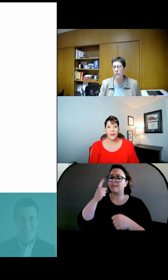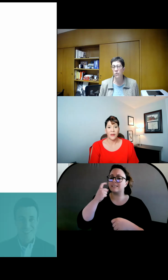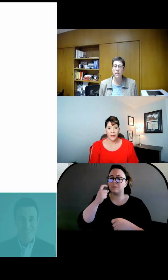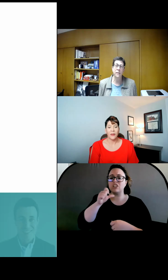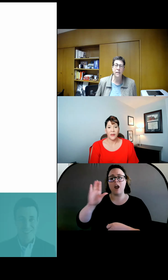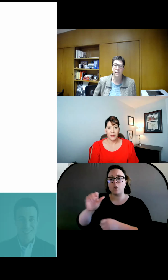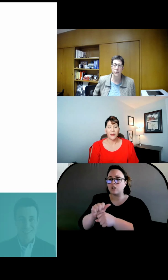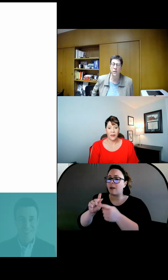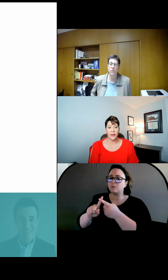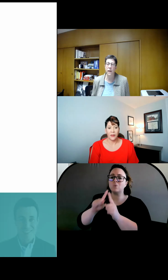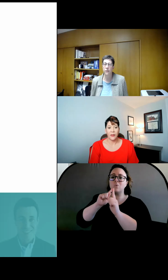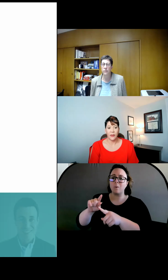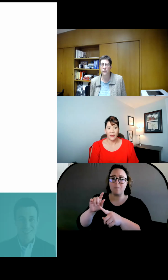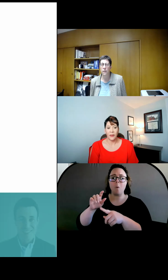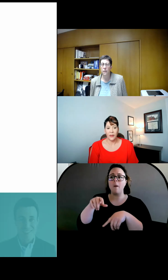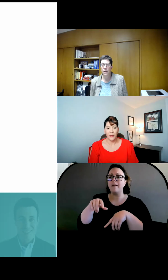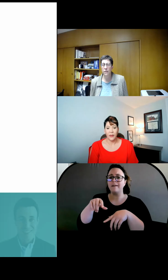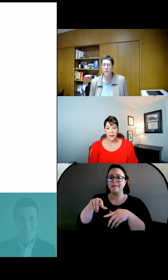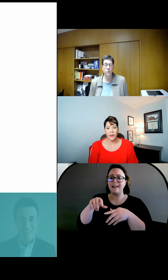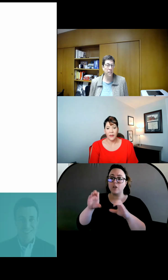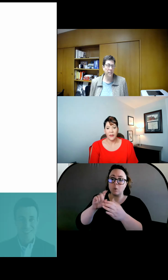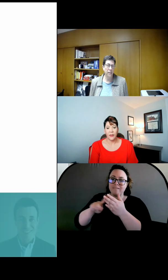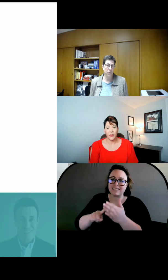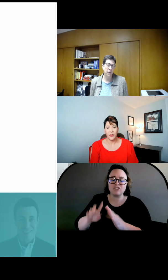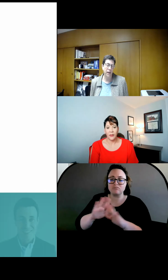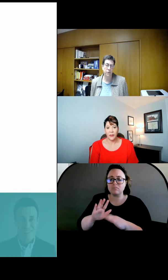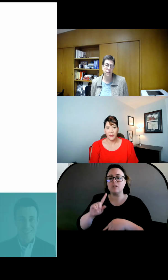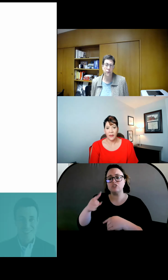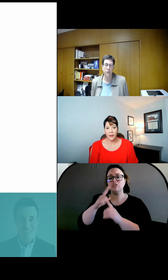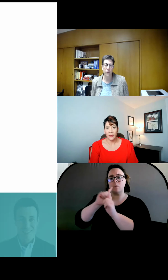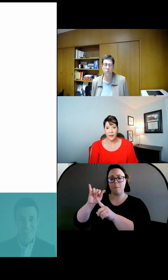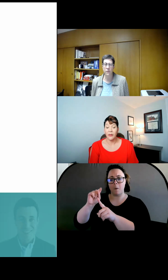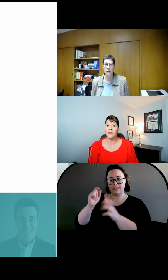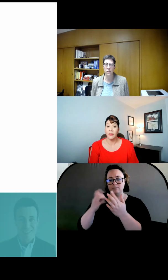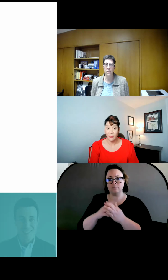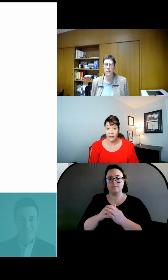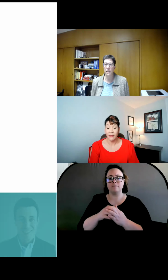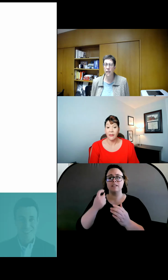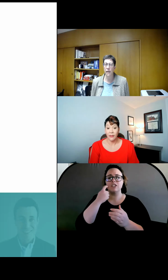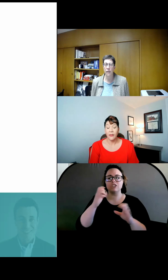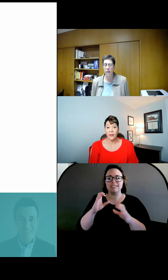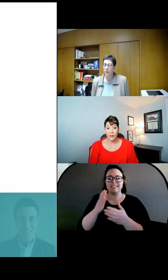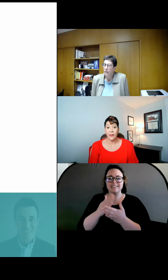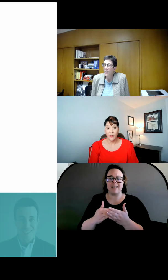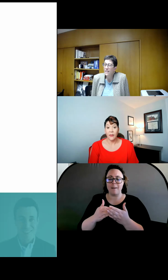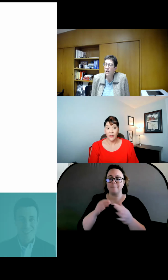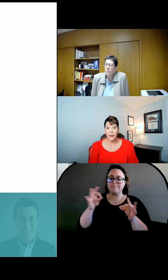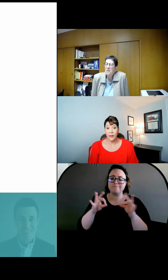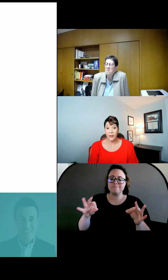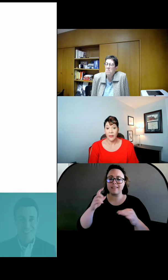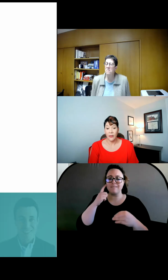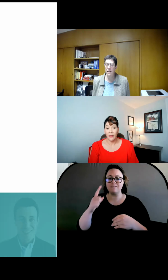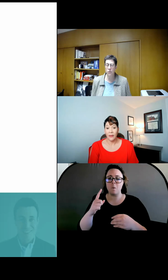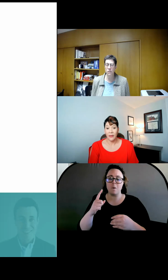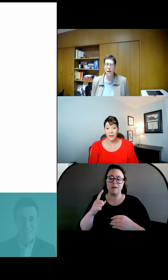trying to communicate that to healthcare providers. I just recently did a grand rounds for a group of internists at UCLA. And I tell them,